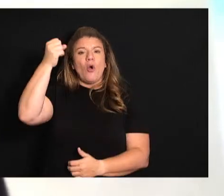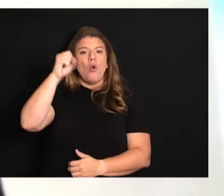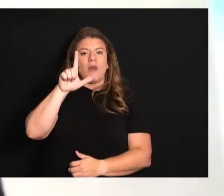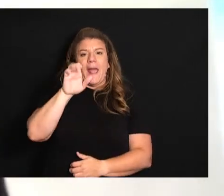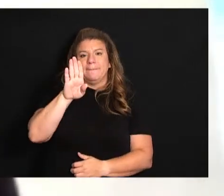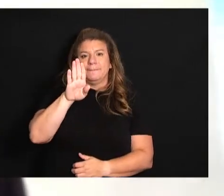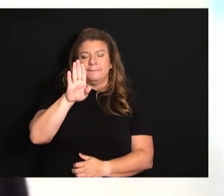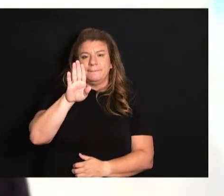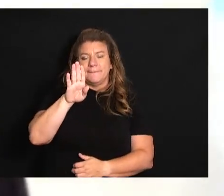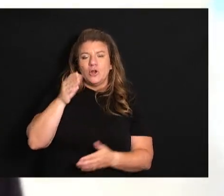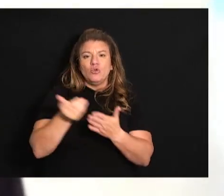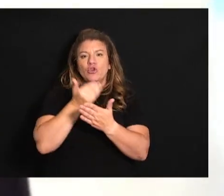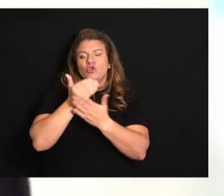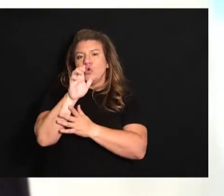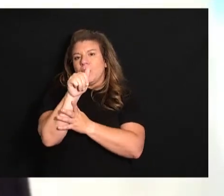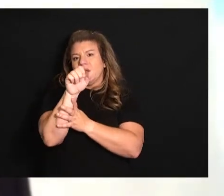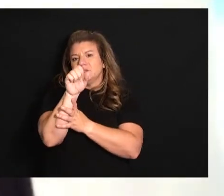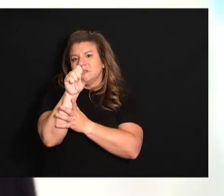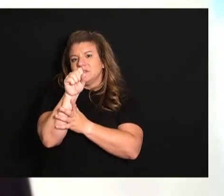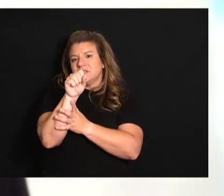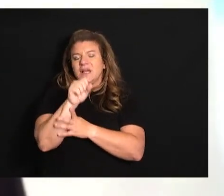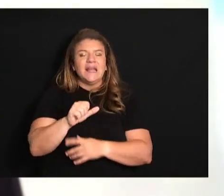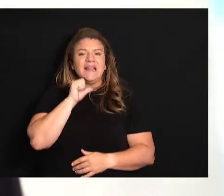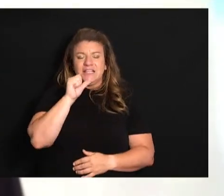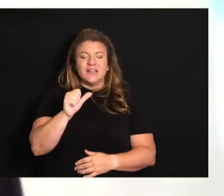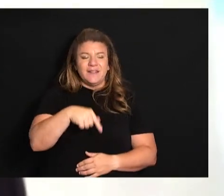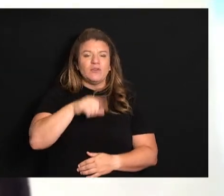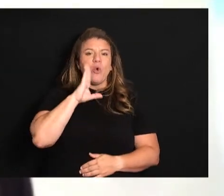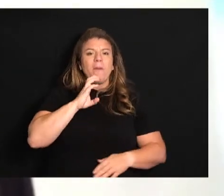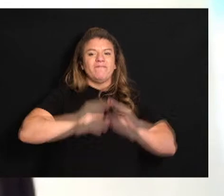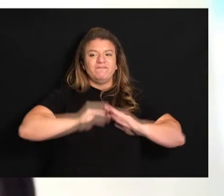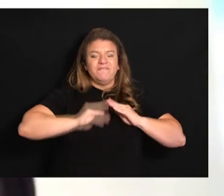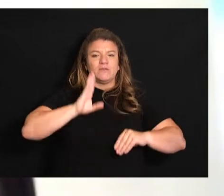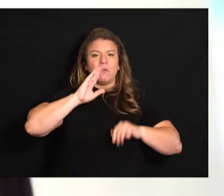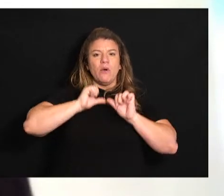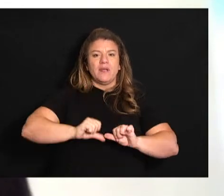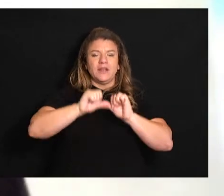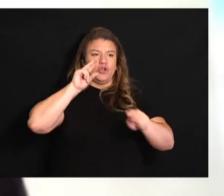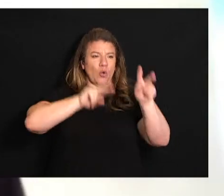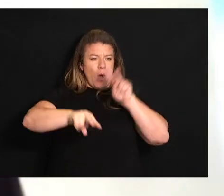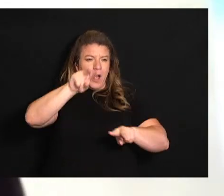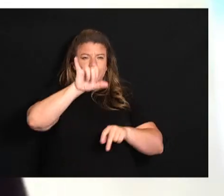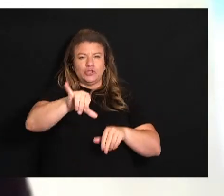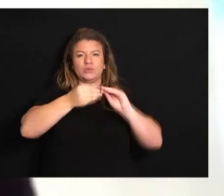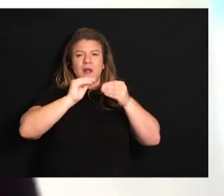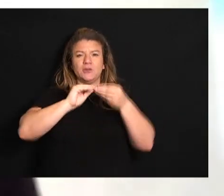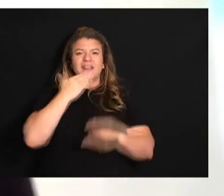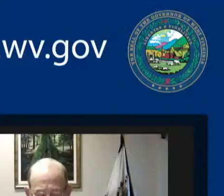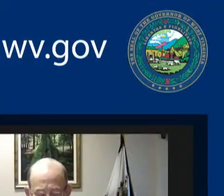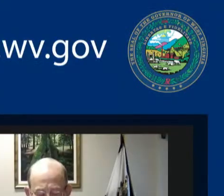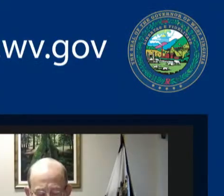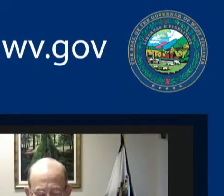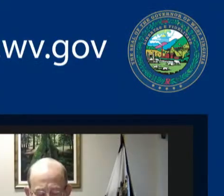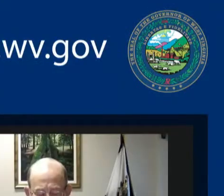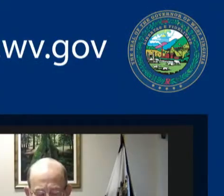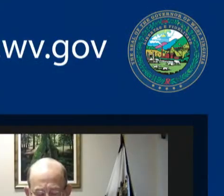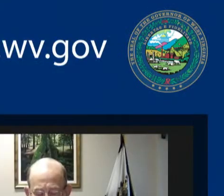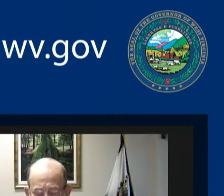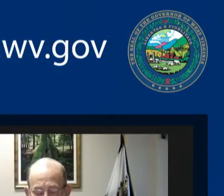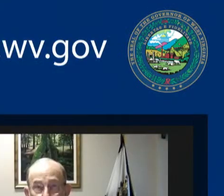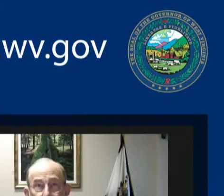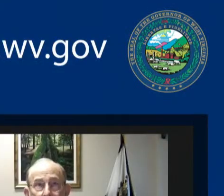with the new cases. This has since been corrected, and we'll continue to monitor those numbers. Thank you. Thank you,